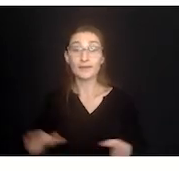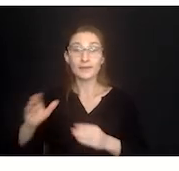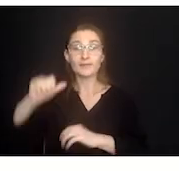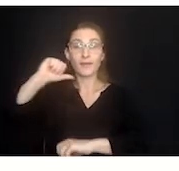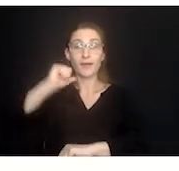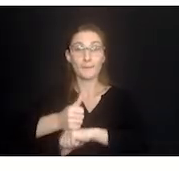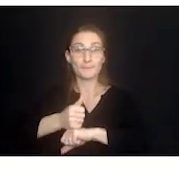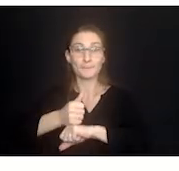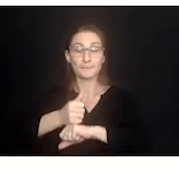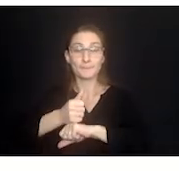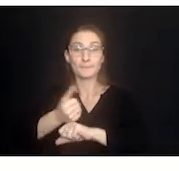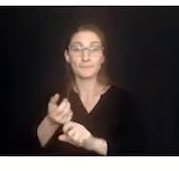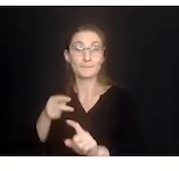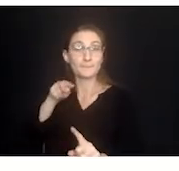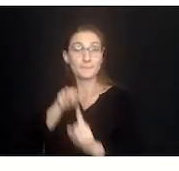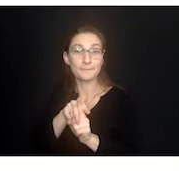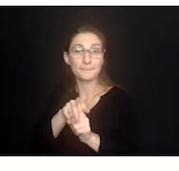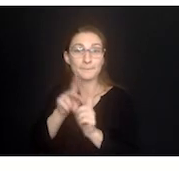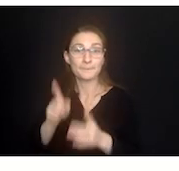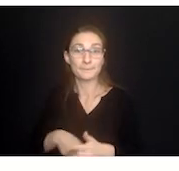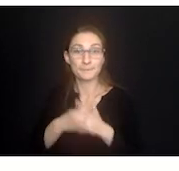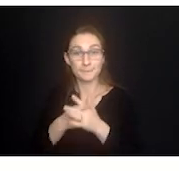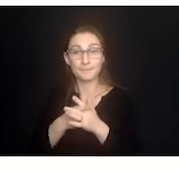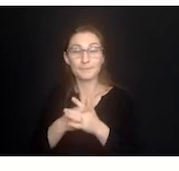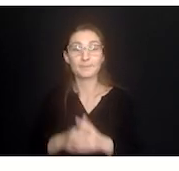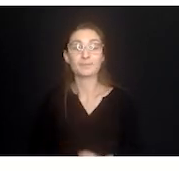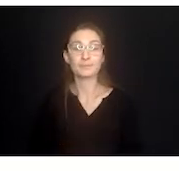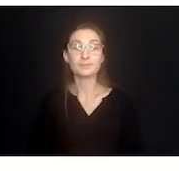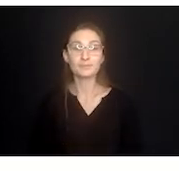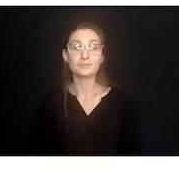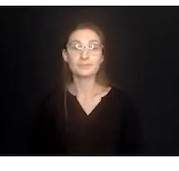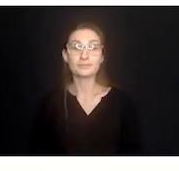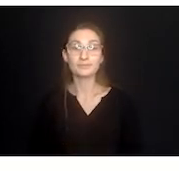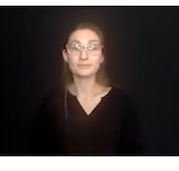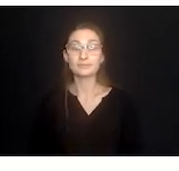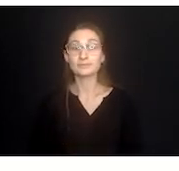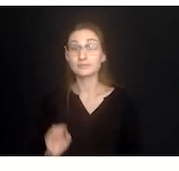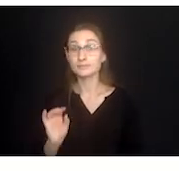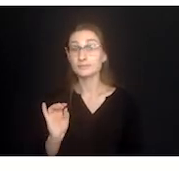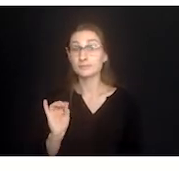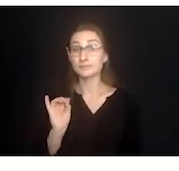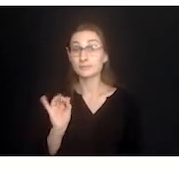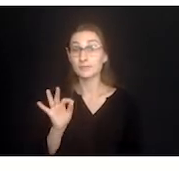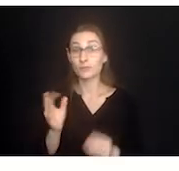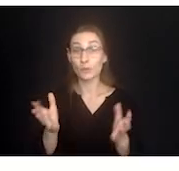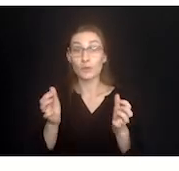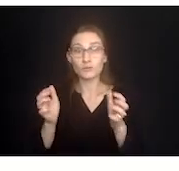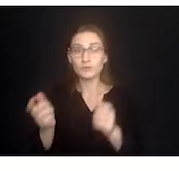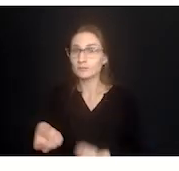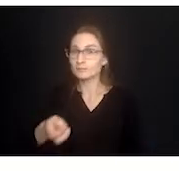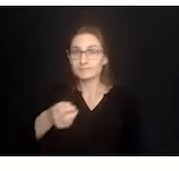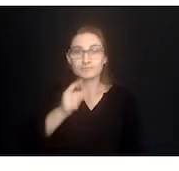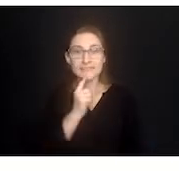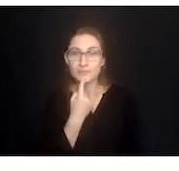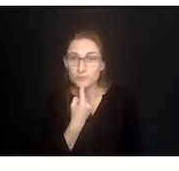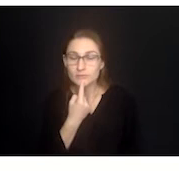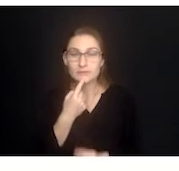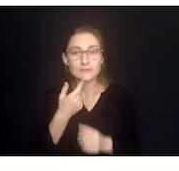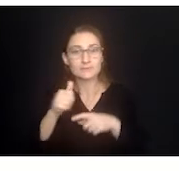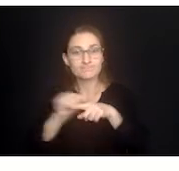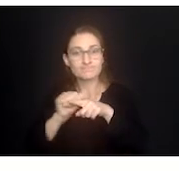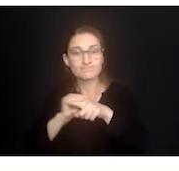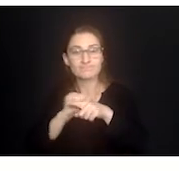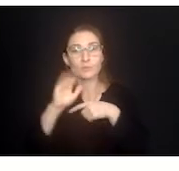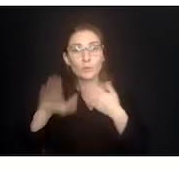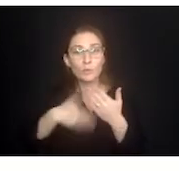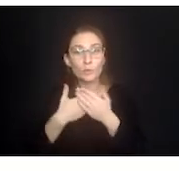So putting the plan in place. In order for us to do our best with using the plan with fidelity,